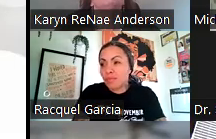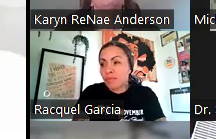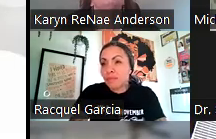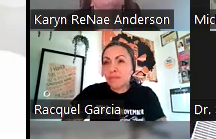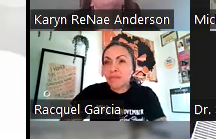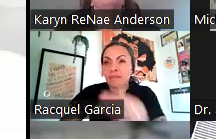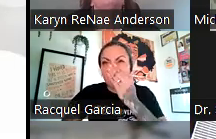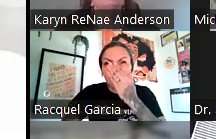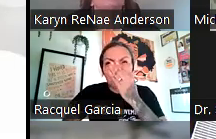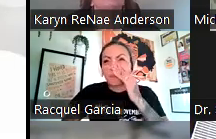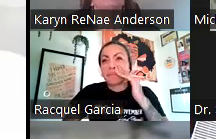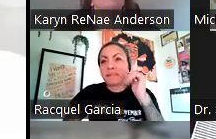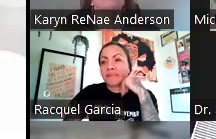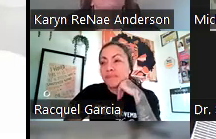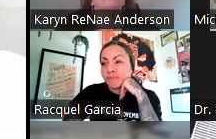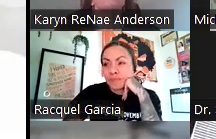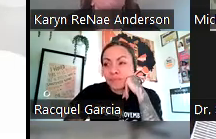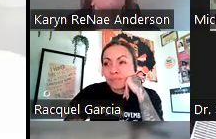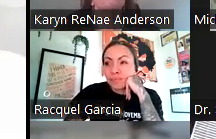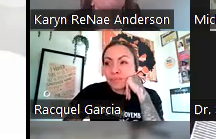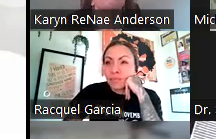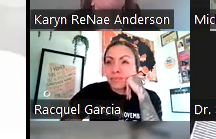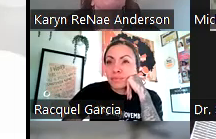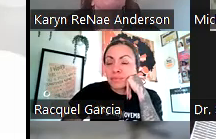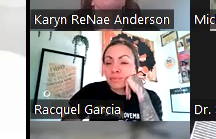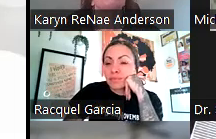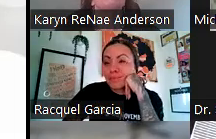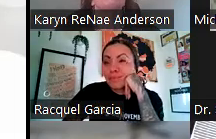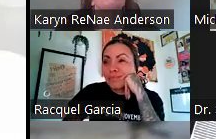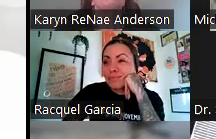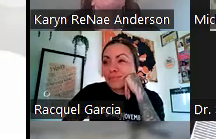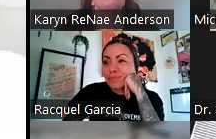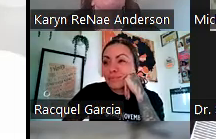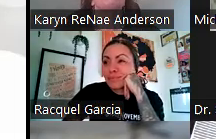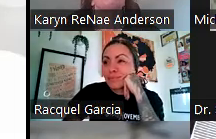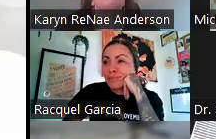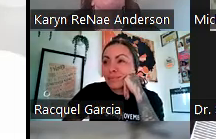Okay, for this slide, we are actually going to revisit this slide a little bit later when we